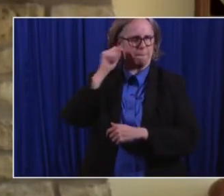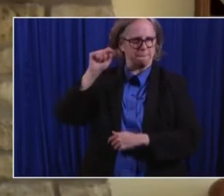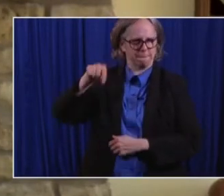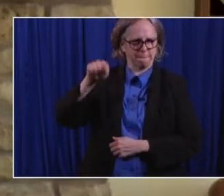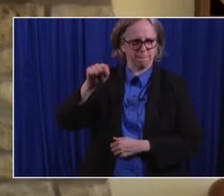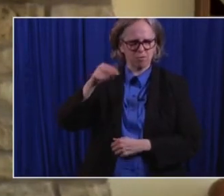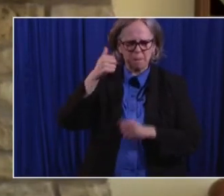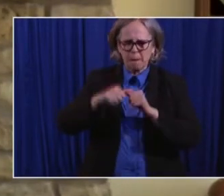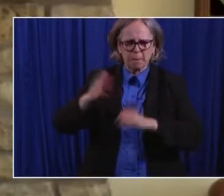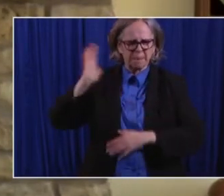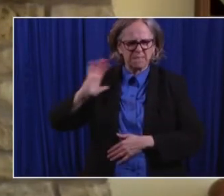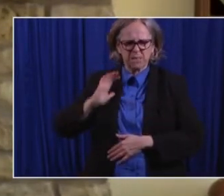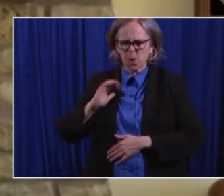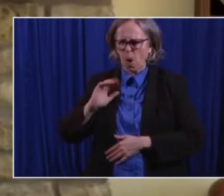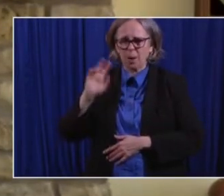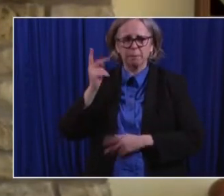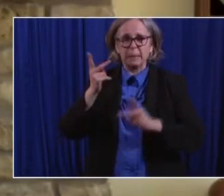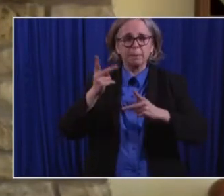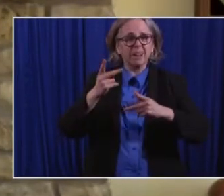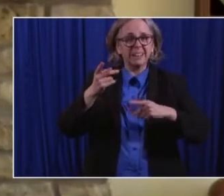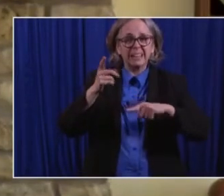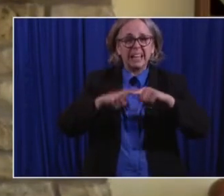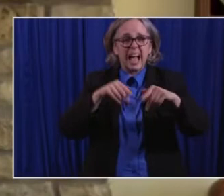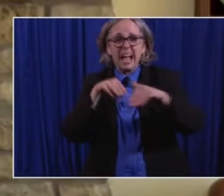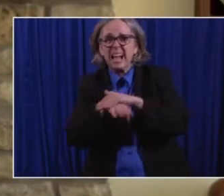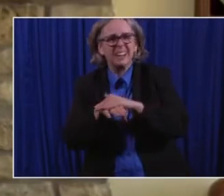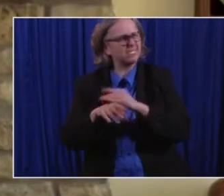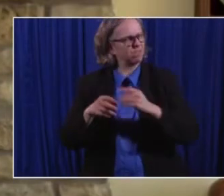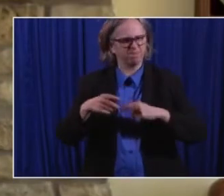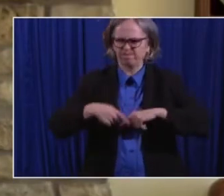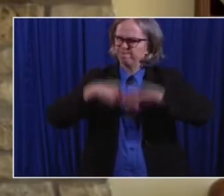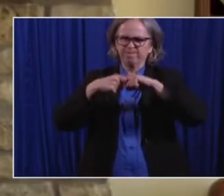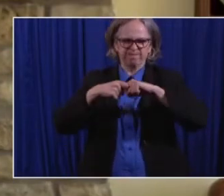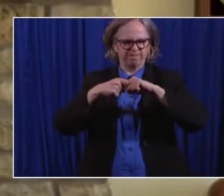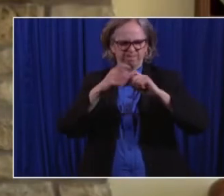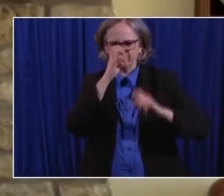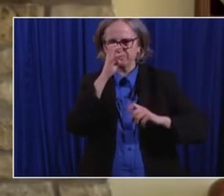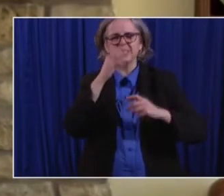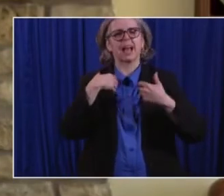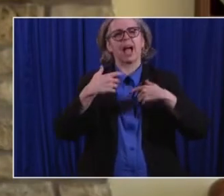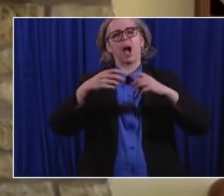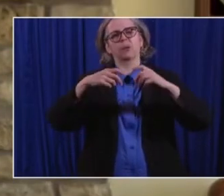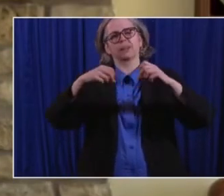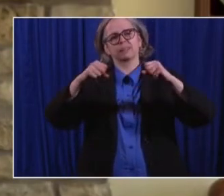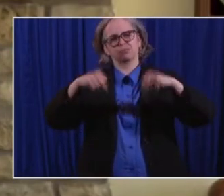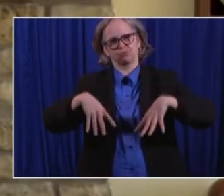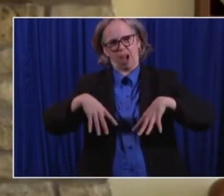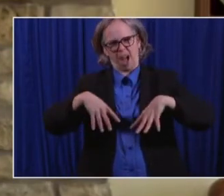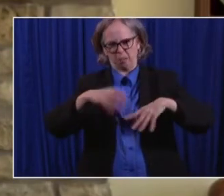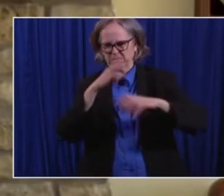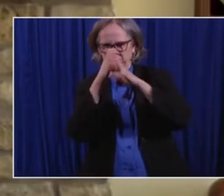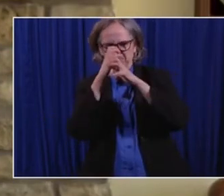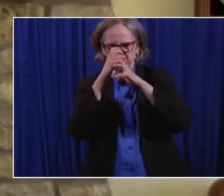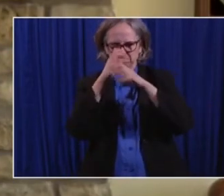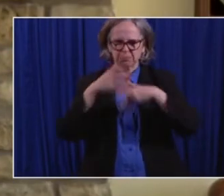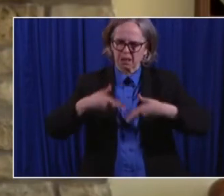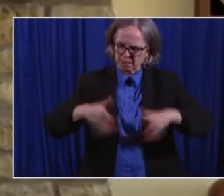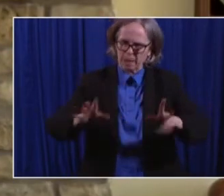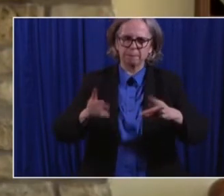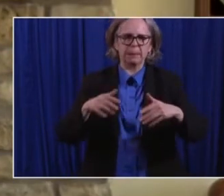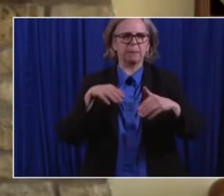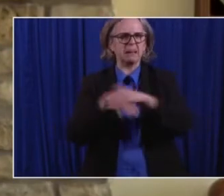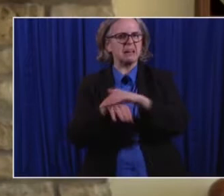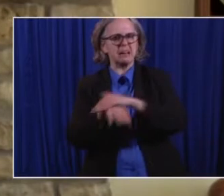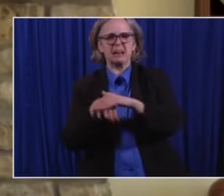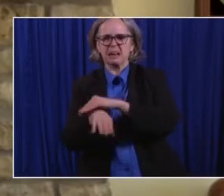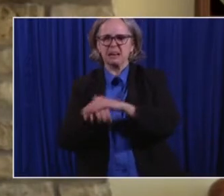state-operated long-term care facilities stopped admitting new residents in March. That is ceasing. Now we're opening them up.